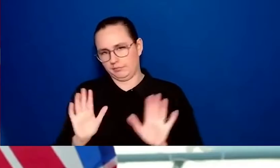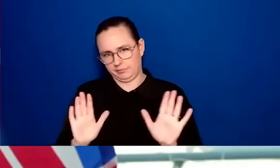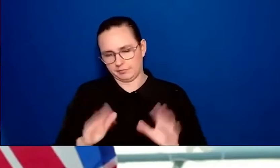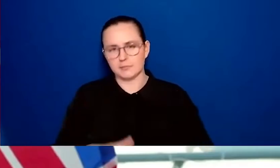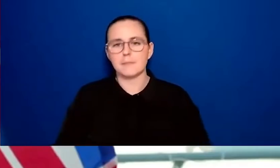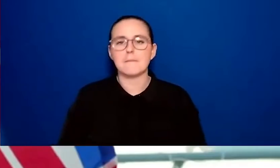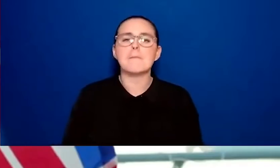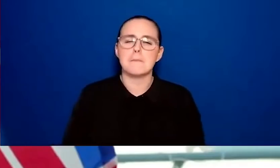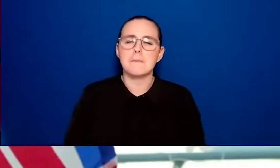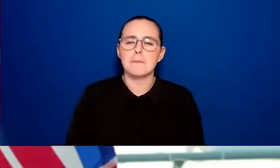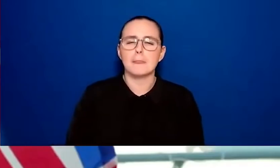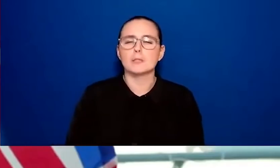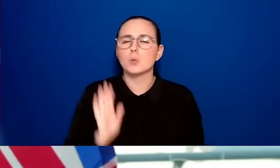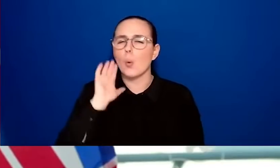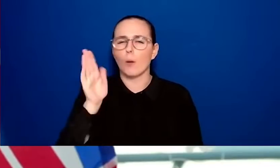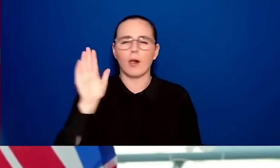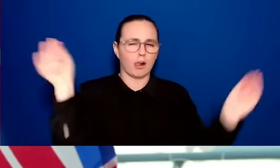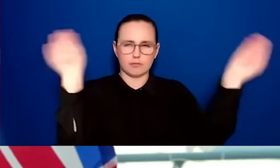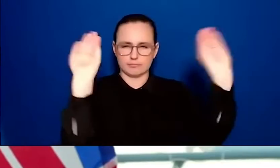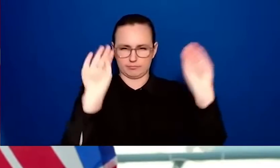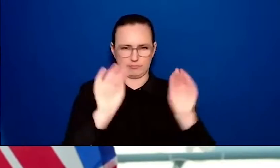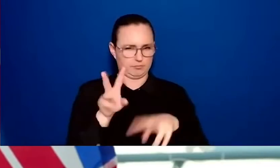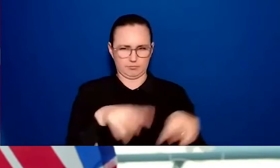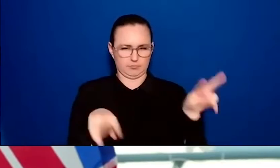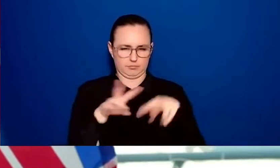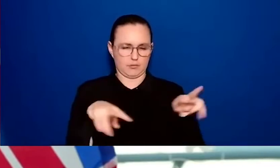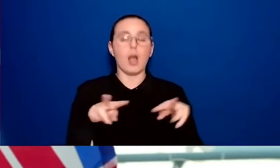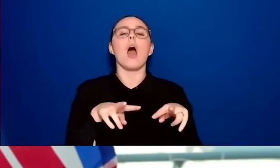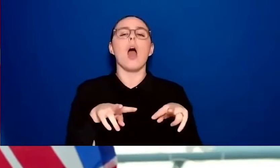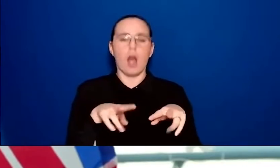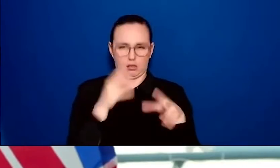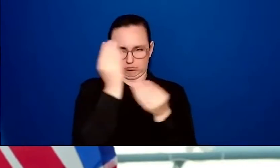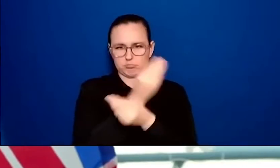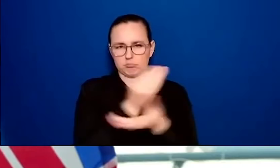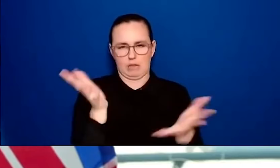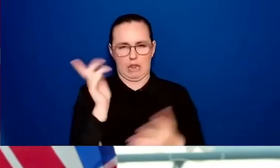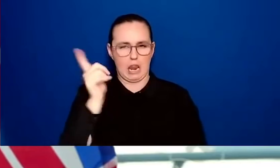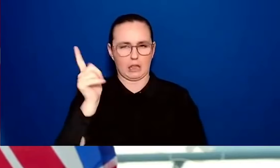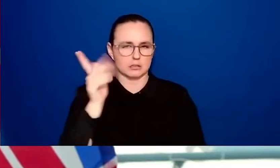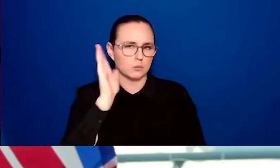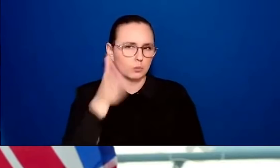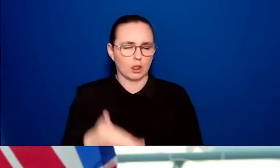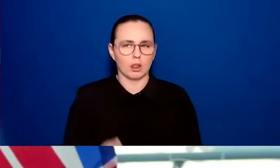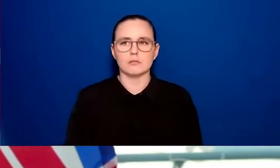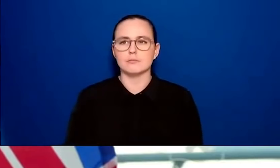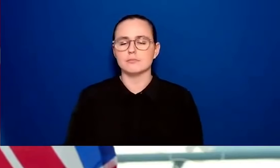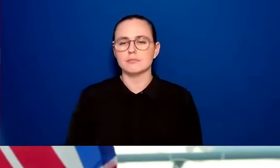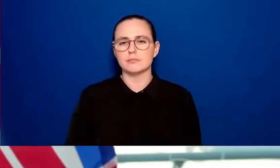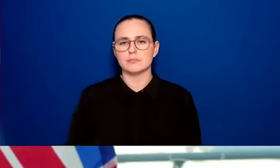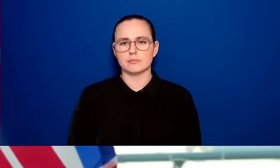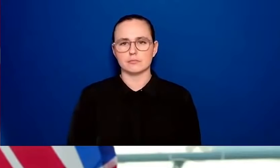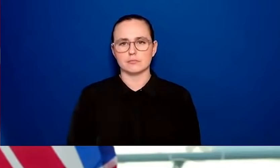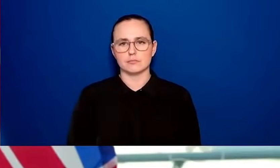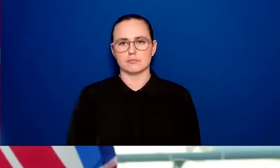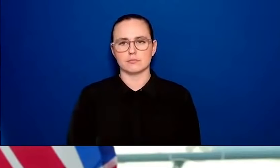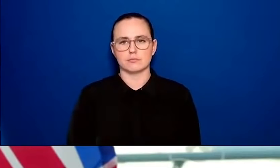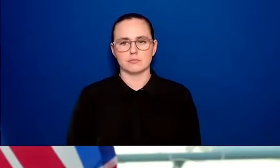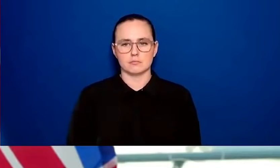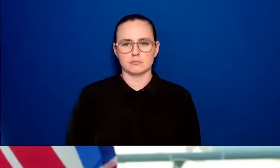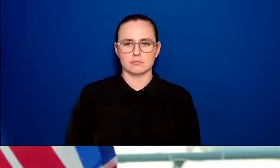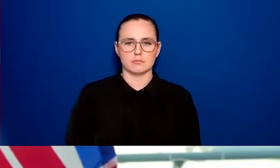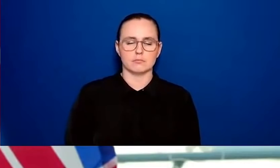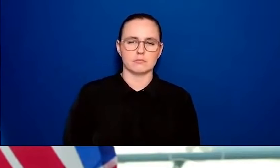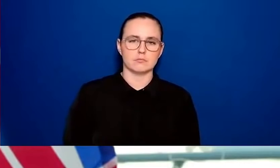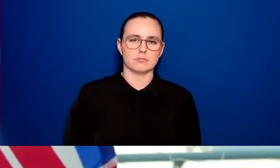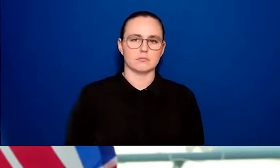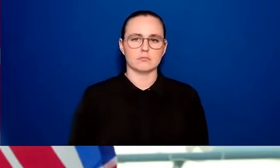way through a number of different databases. So I don't have the details on that yet. I don't know if you want to speak